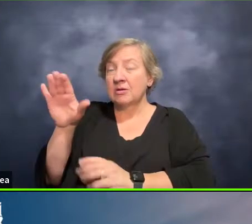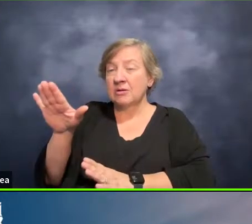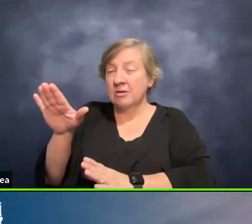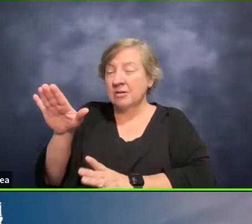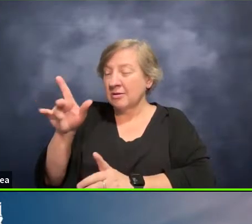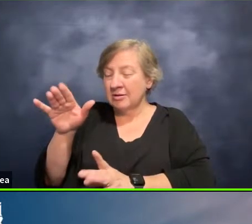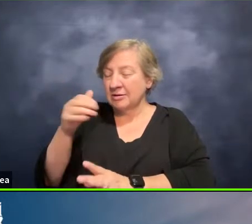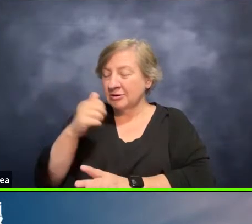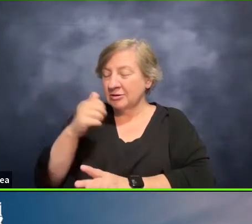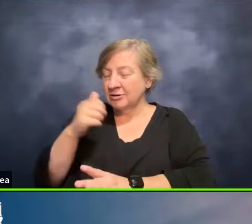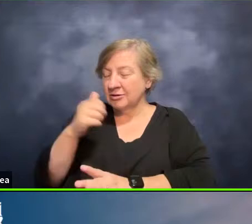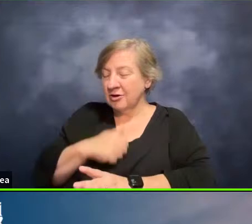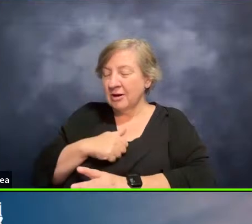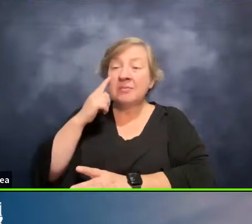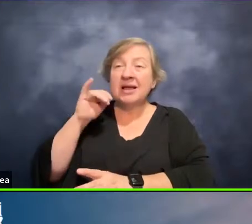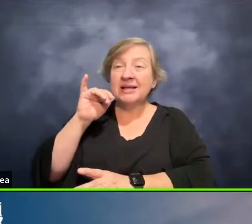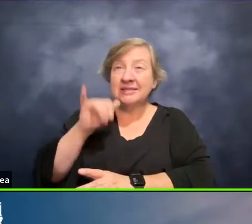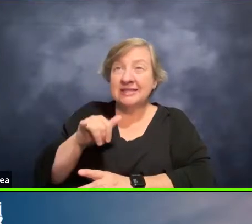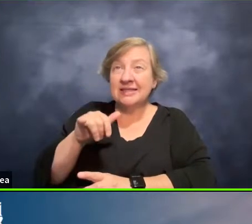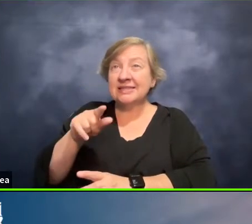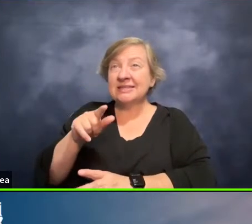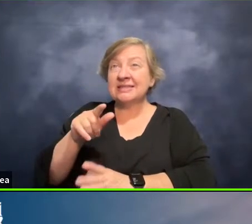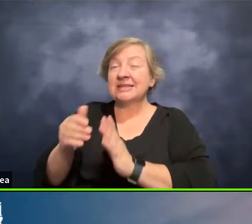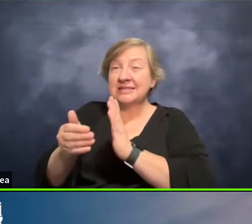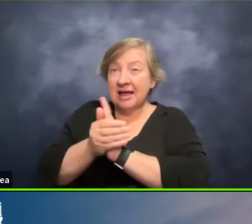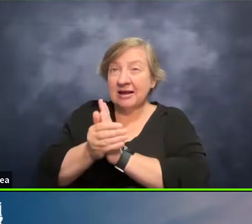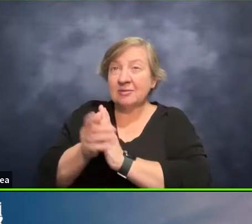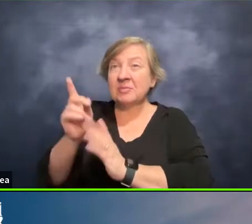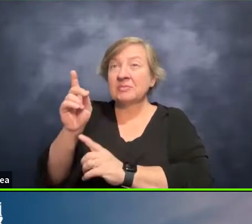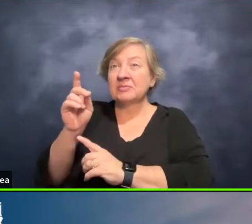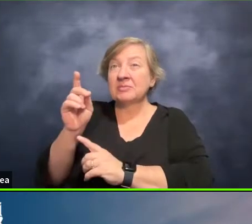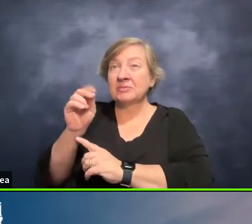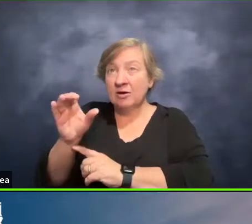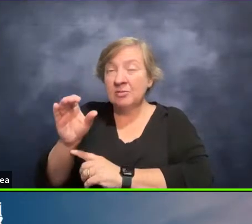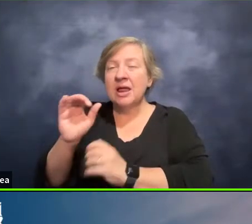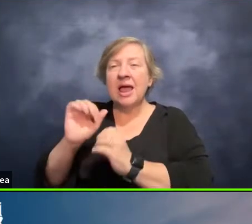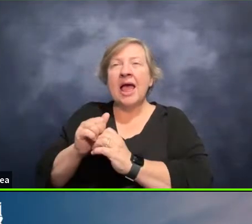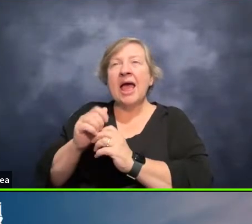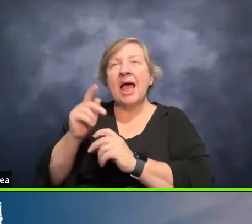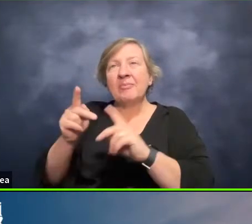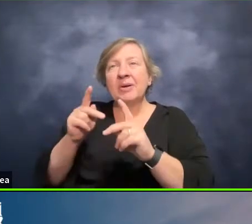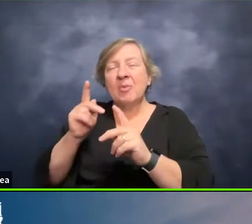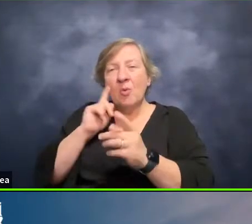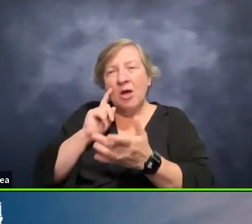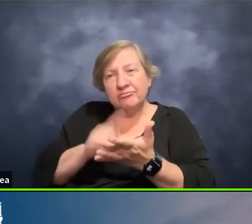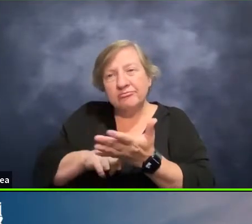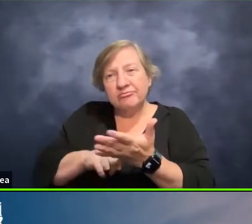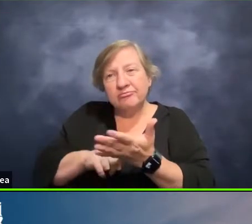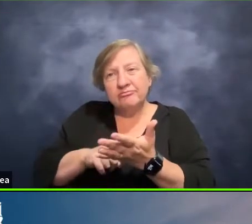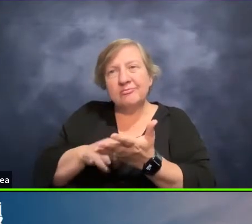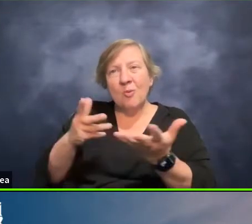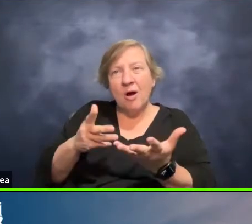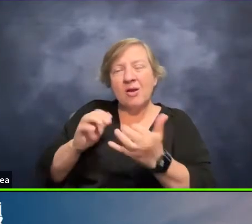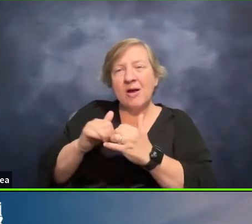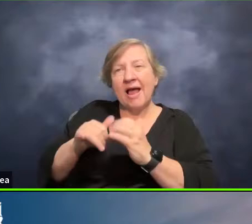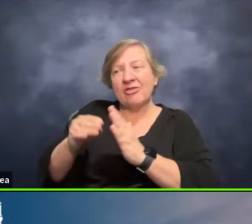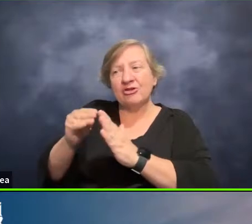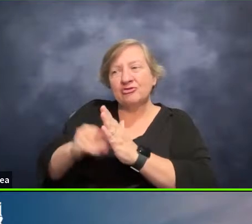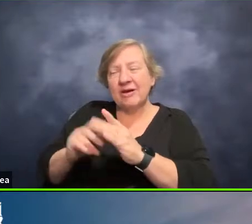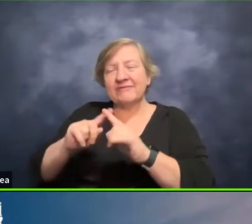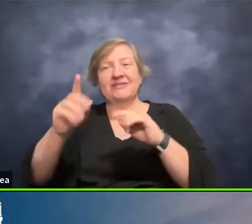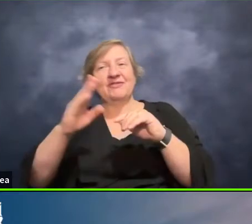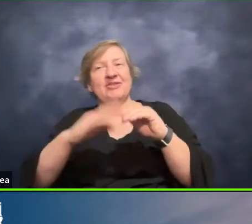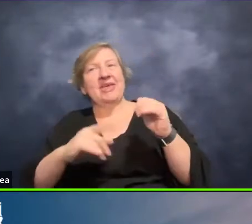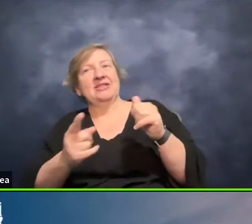since this is a supplemental document, how will people identify what or how this draft is different from the original EIS to see what